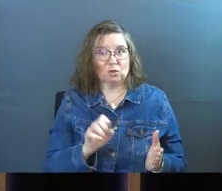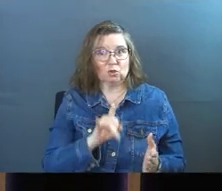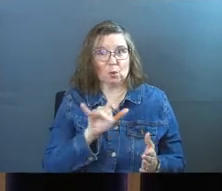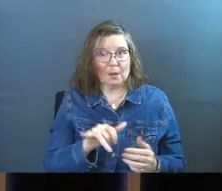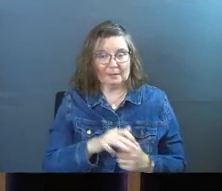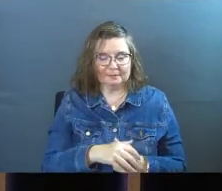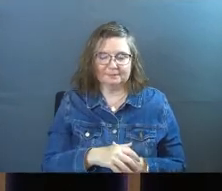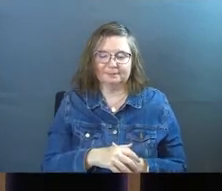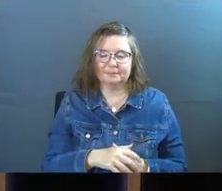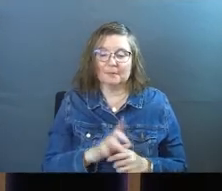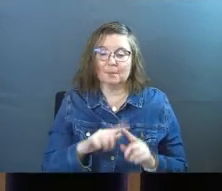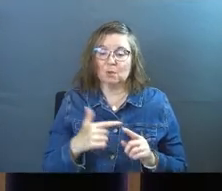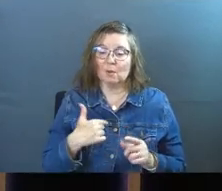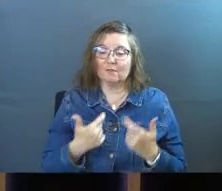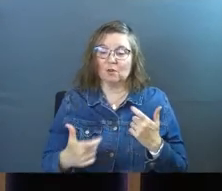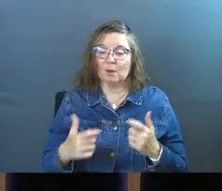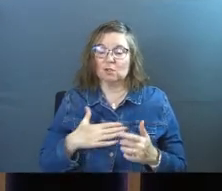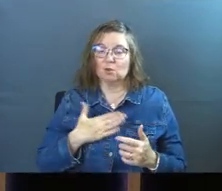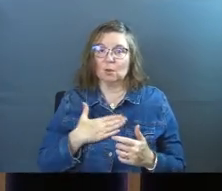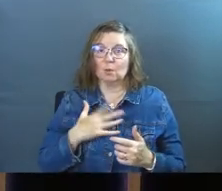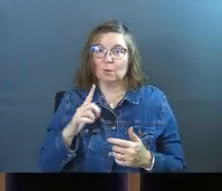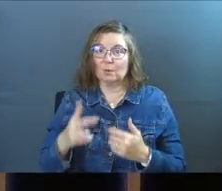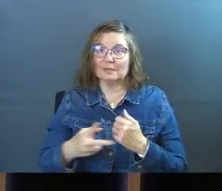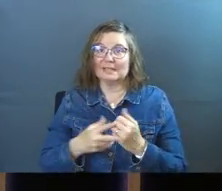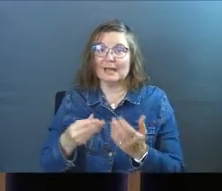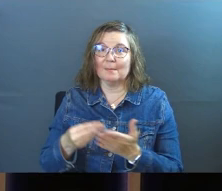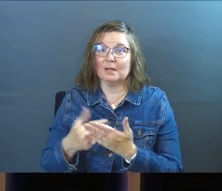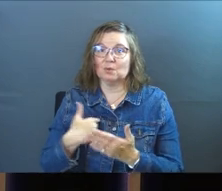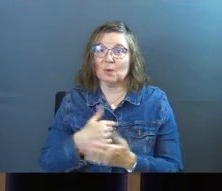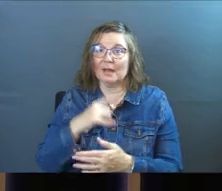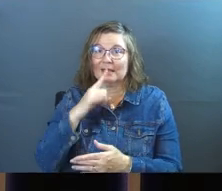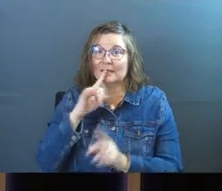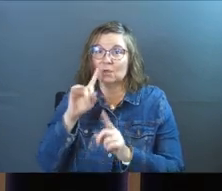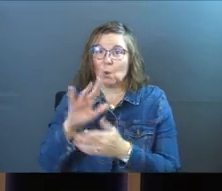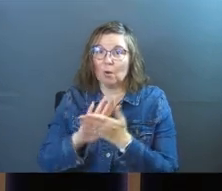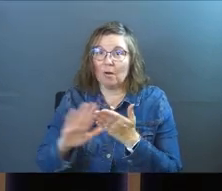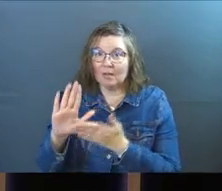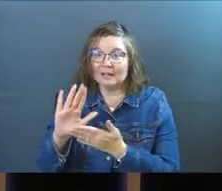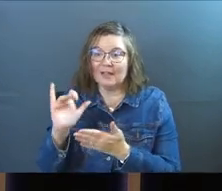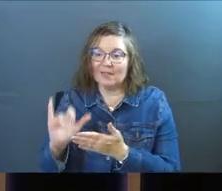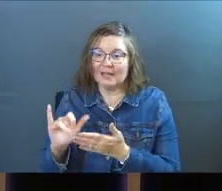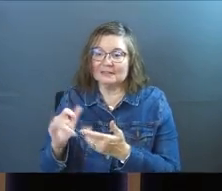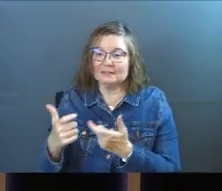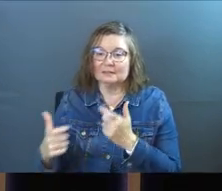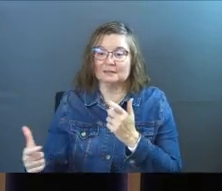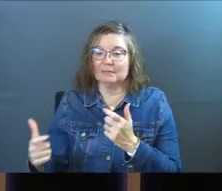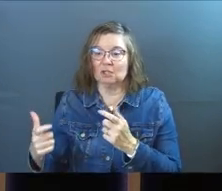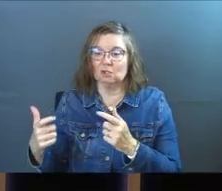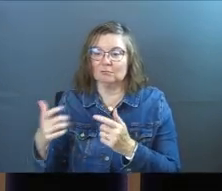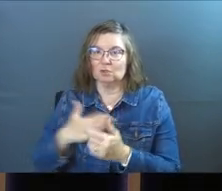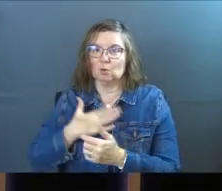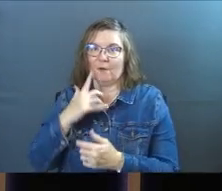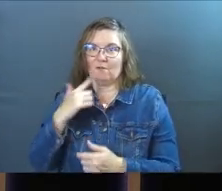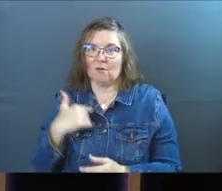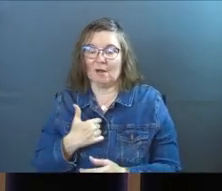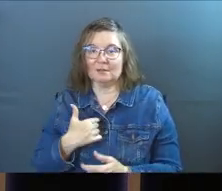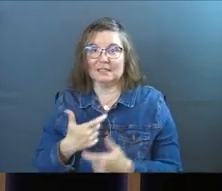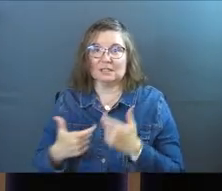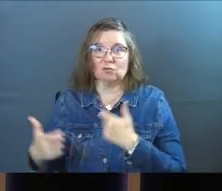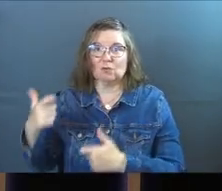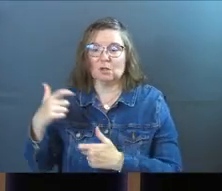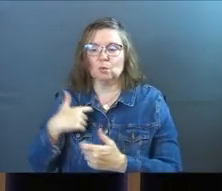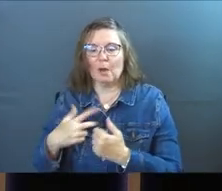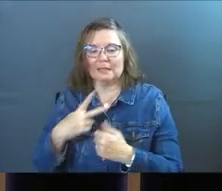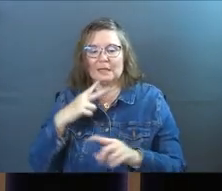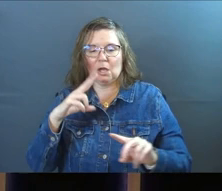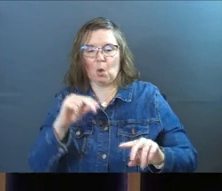joy. But you have a greater joy, which is we're going to save money so that our kids can go to college. And that's an ultimate joy for us. It's a greater joy.